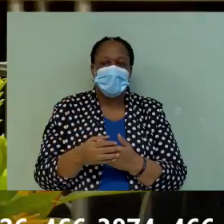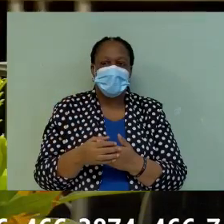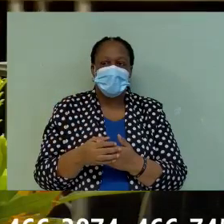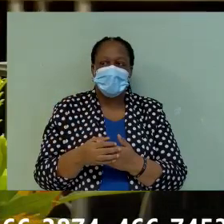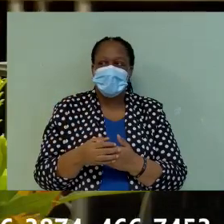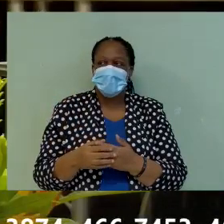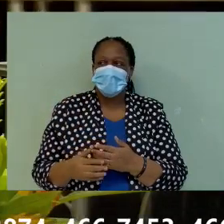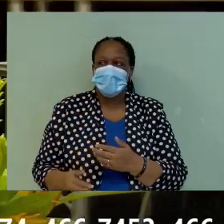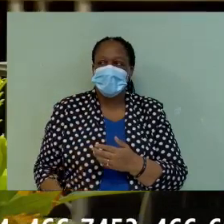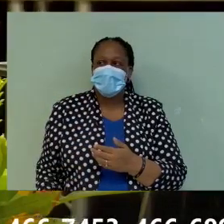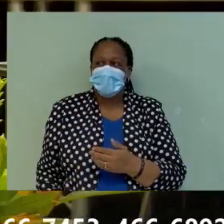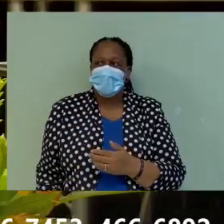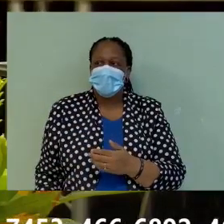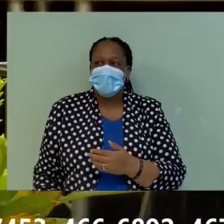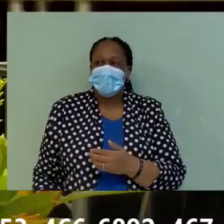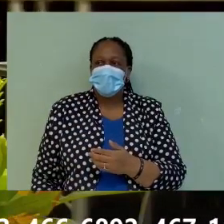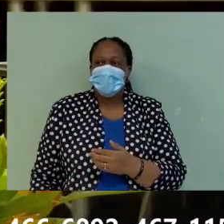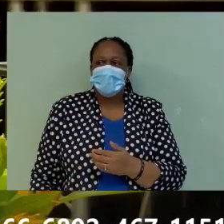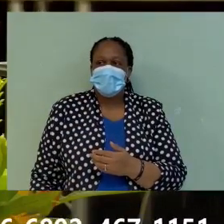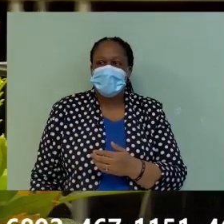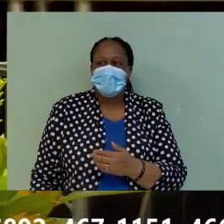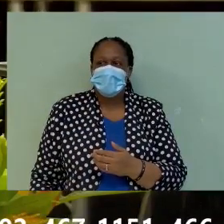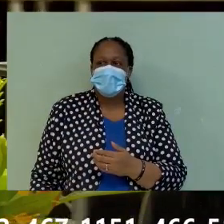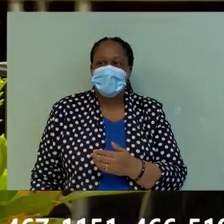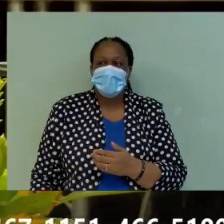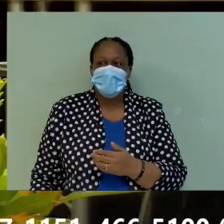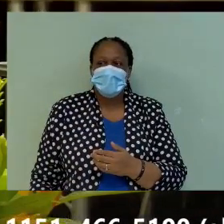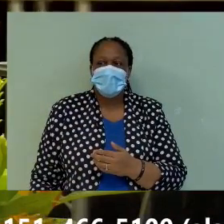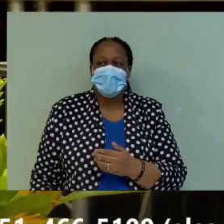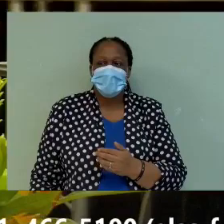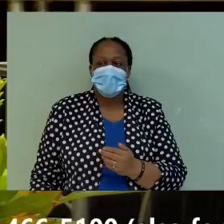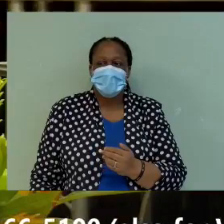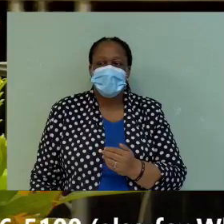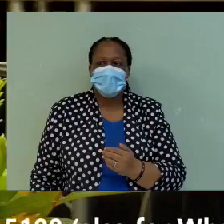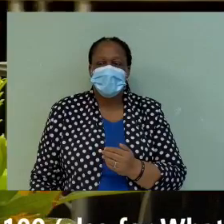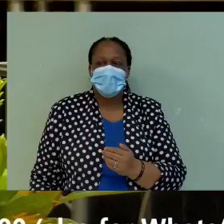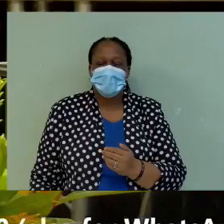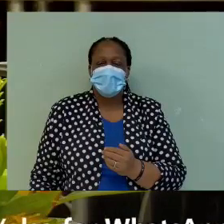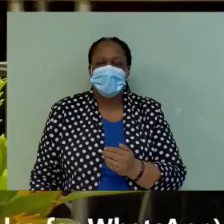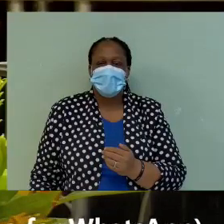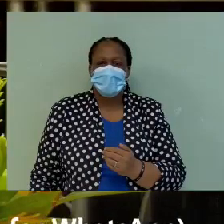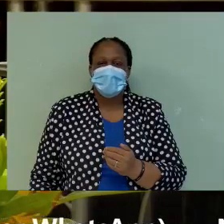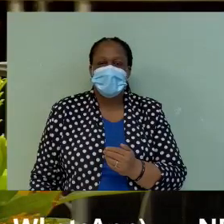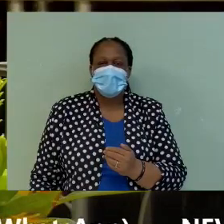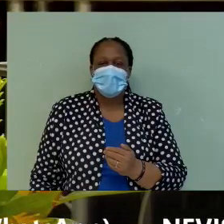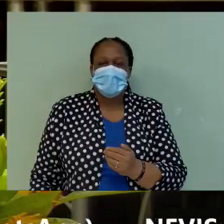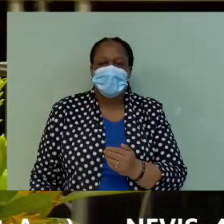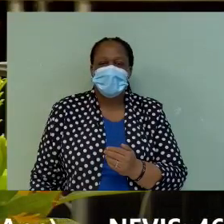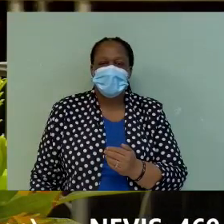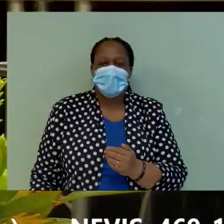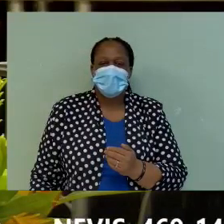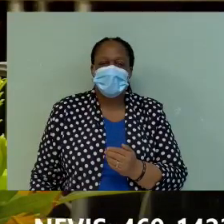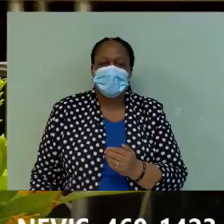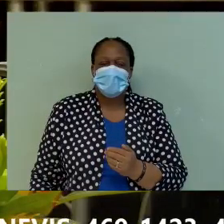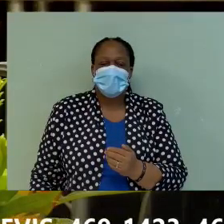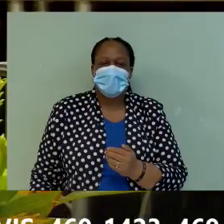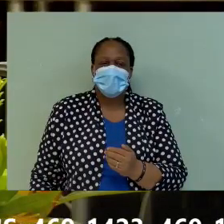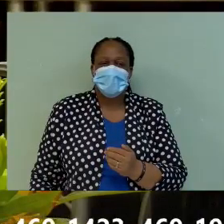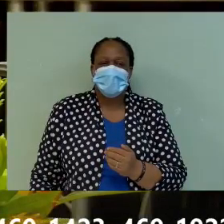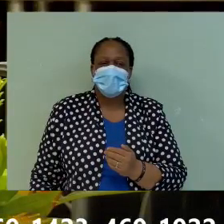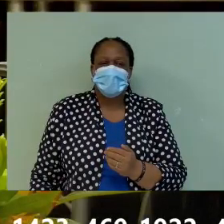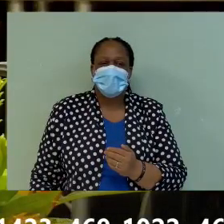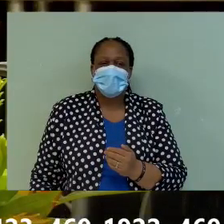quarantined. Please enlighten me. The second question, if I understand